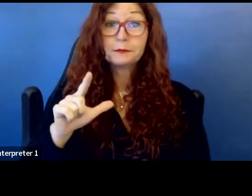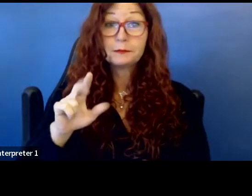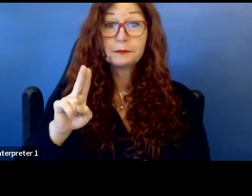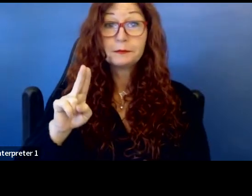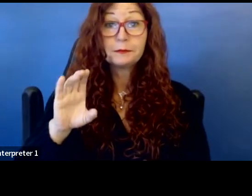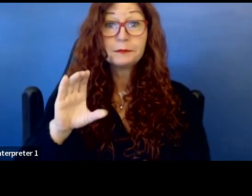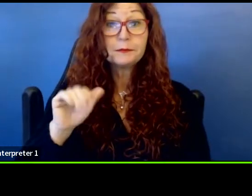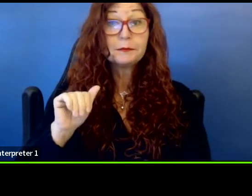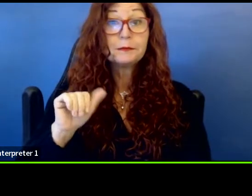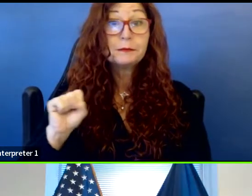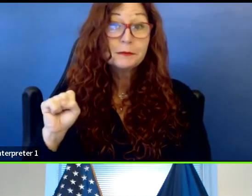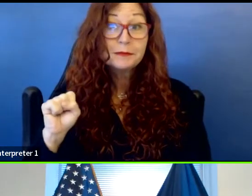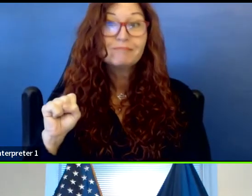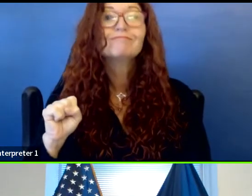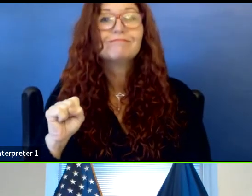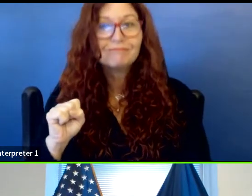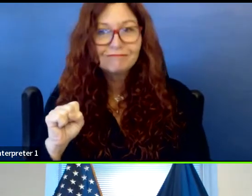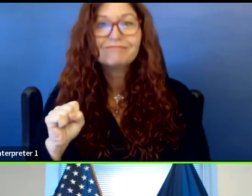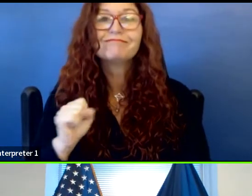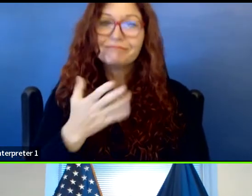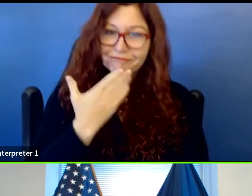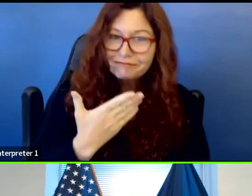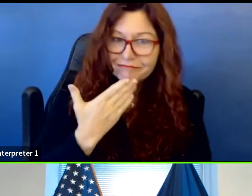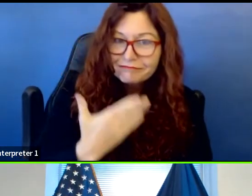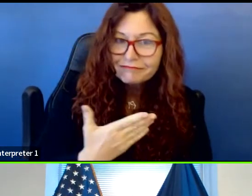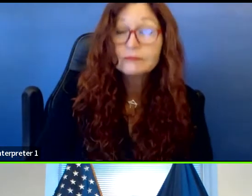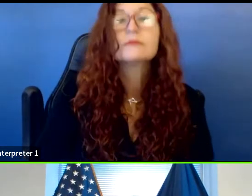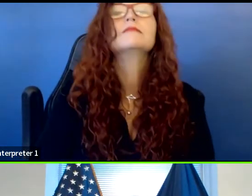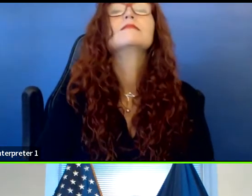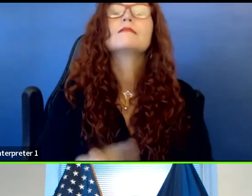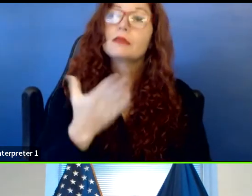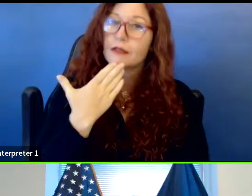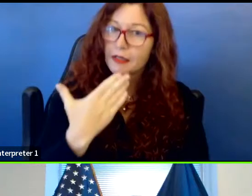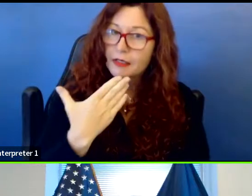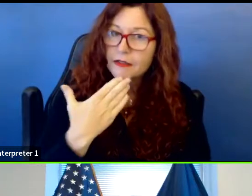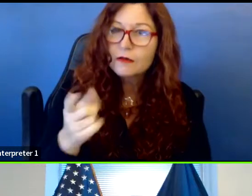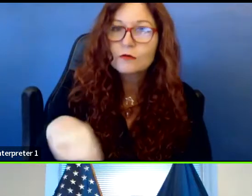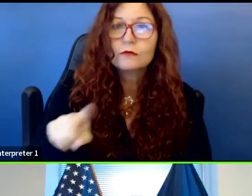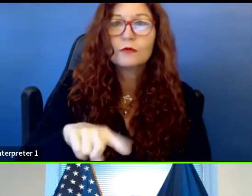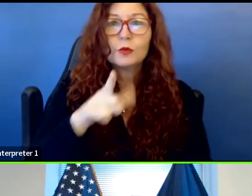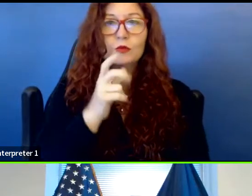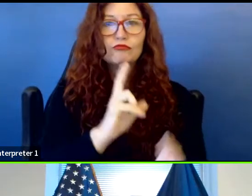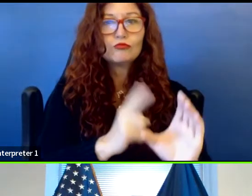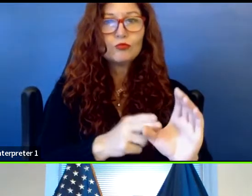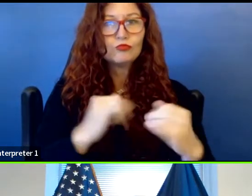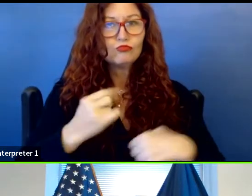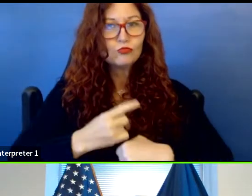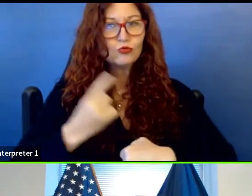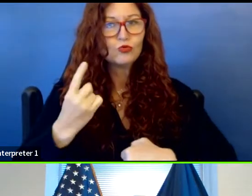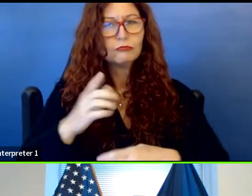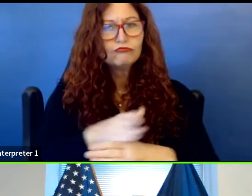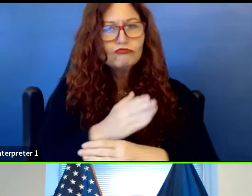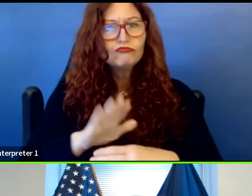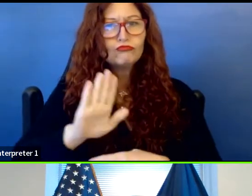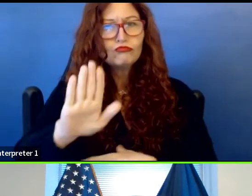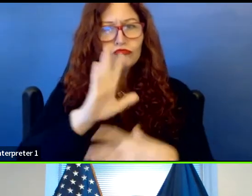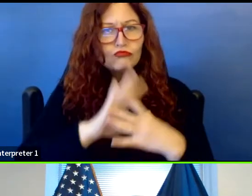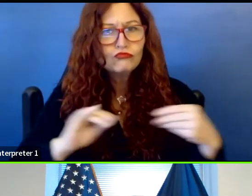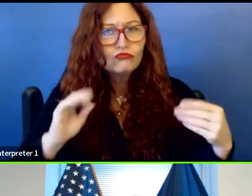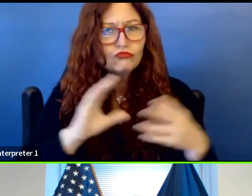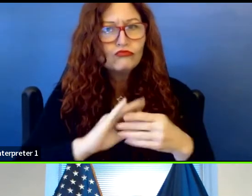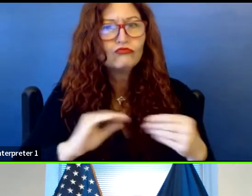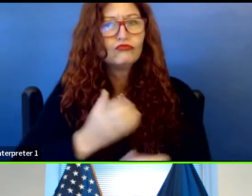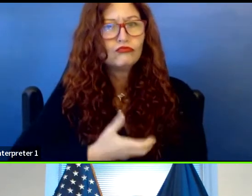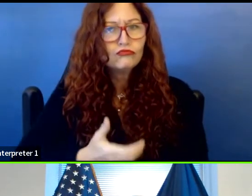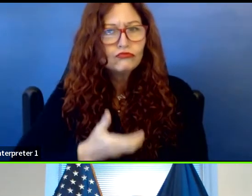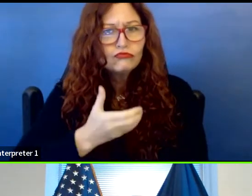thank you and thank you to the witnesses for being with here being here with us today to study uh racism